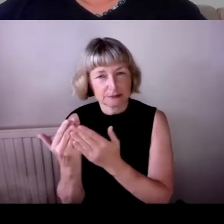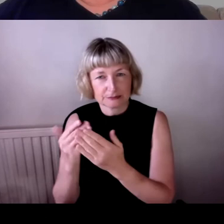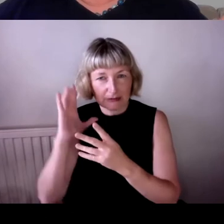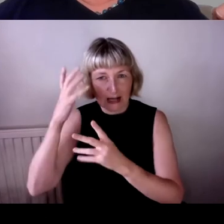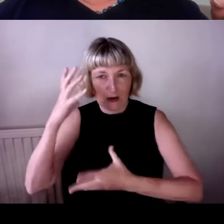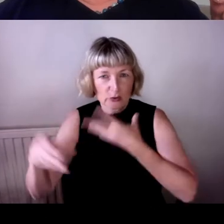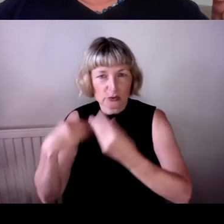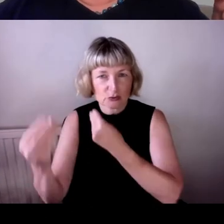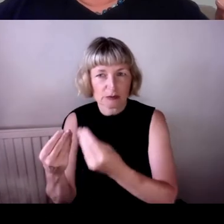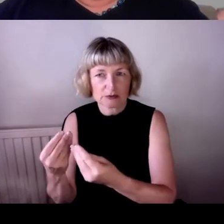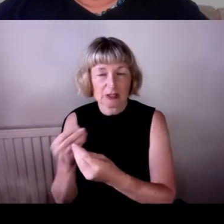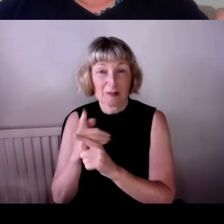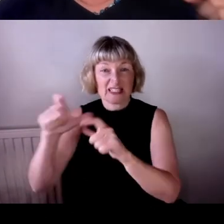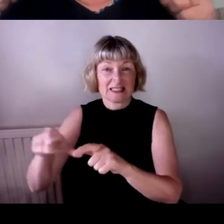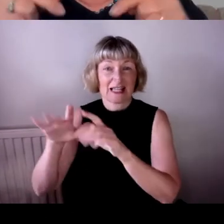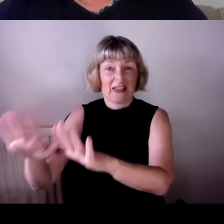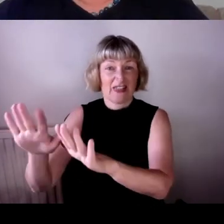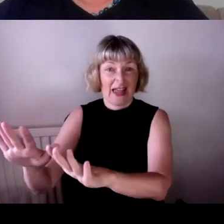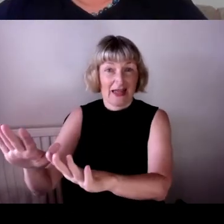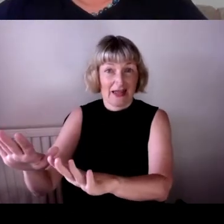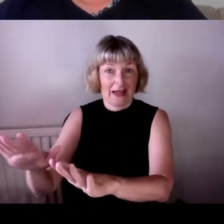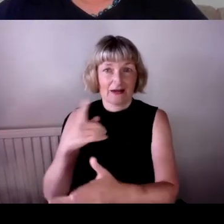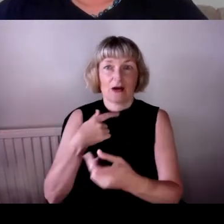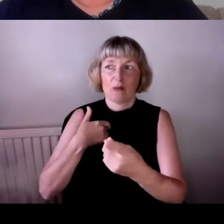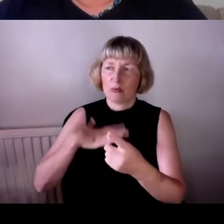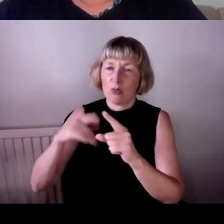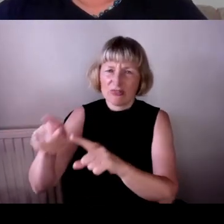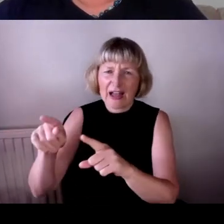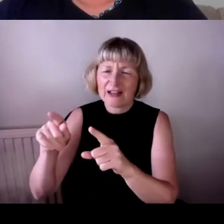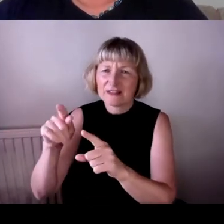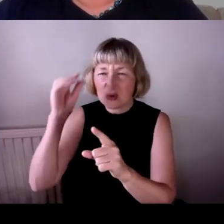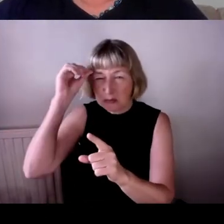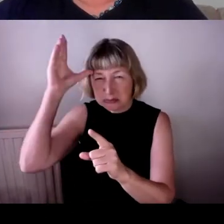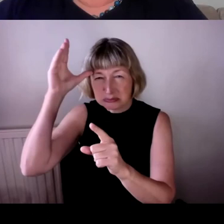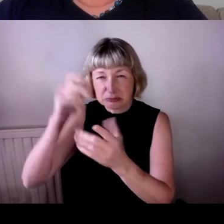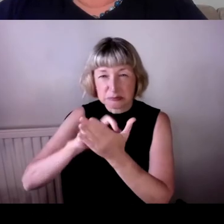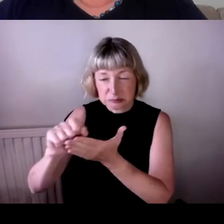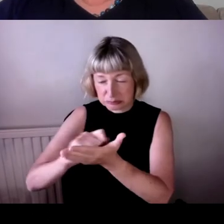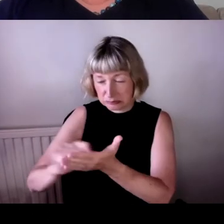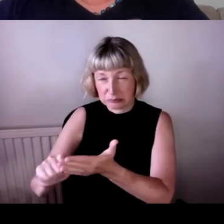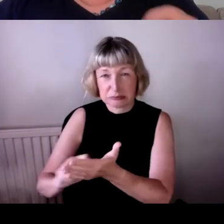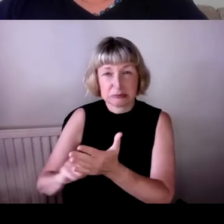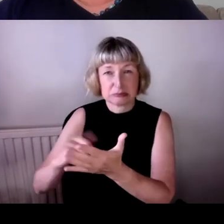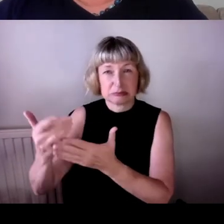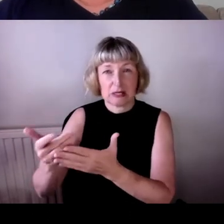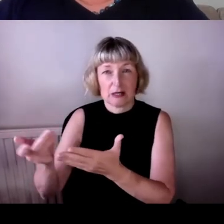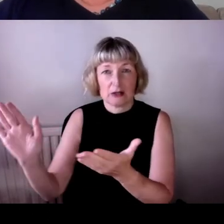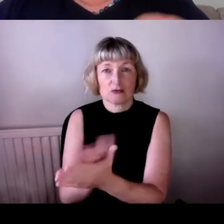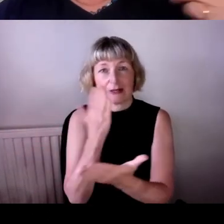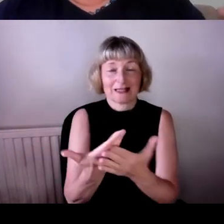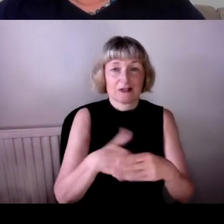academia. What we want is for it to translate to action and to practical work. And that's